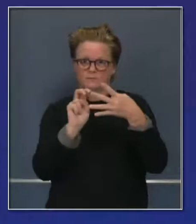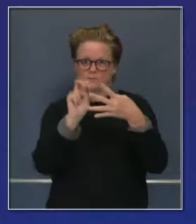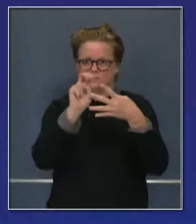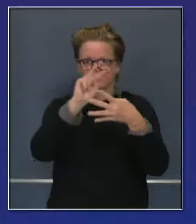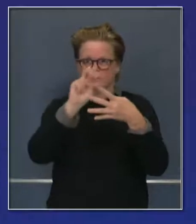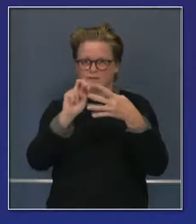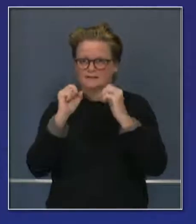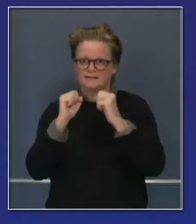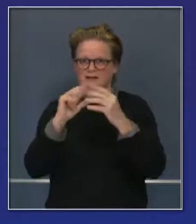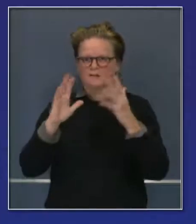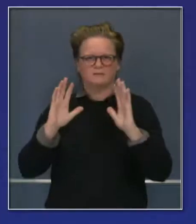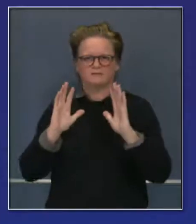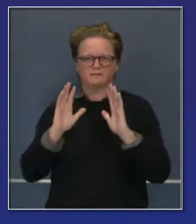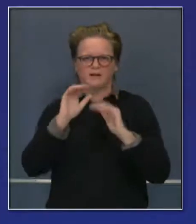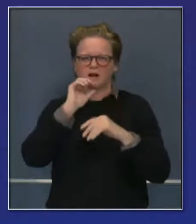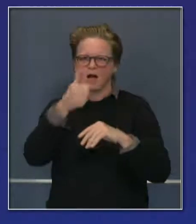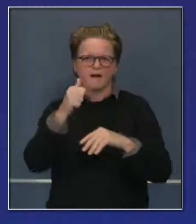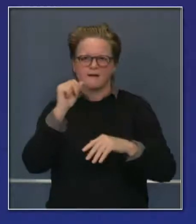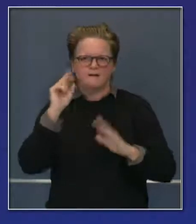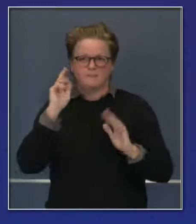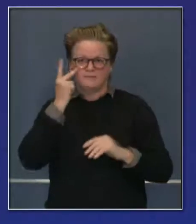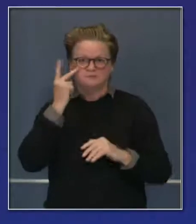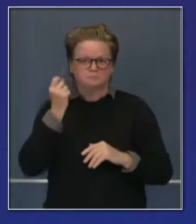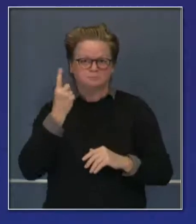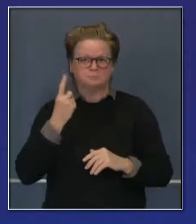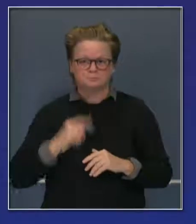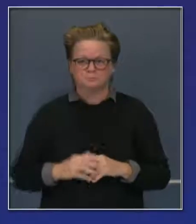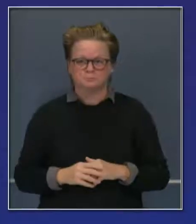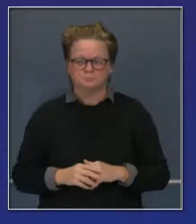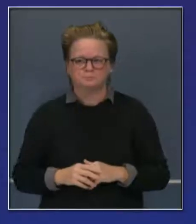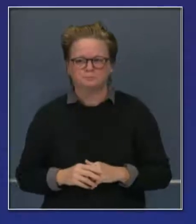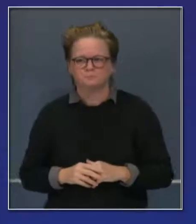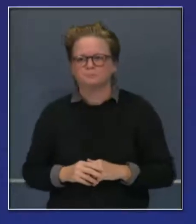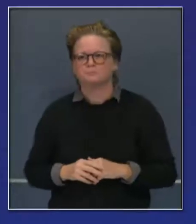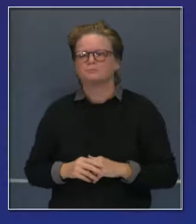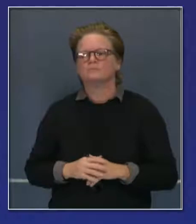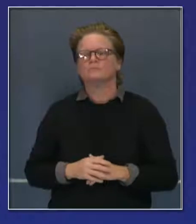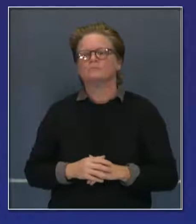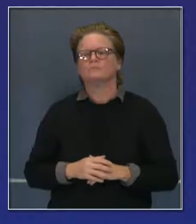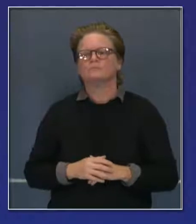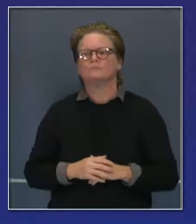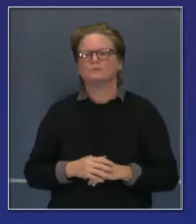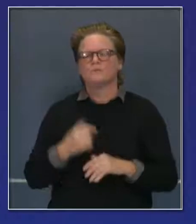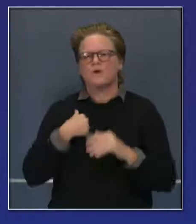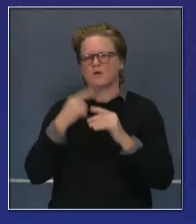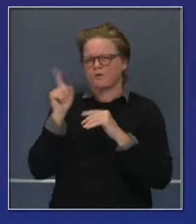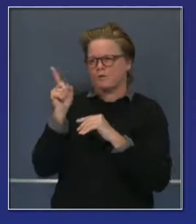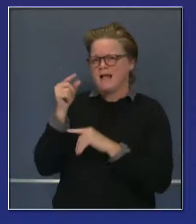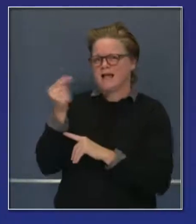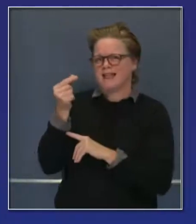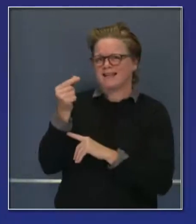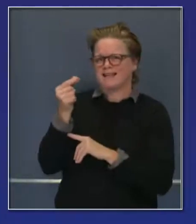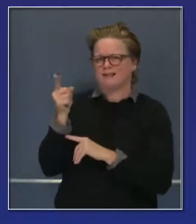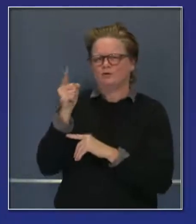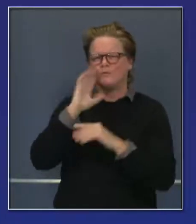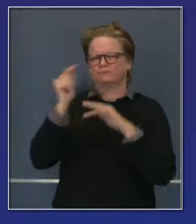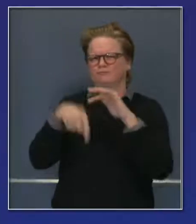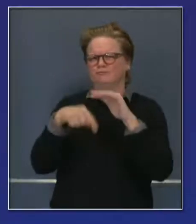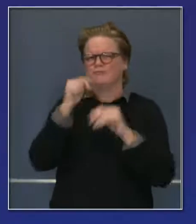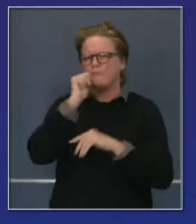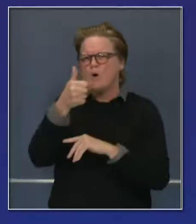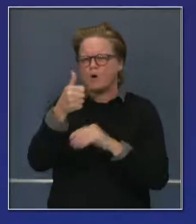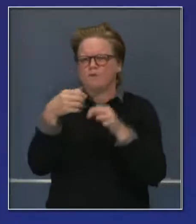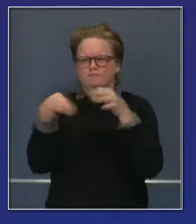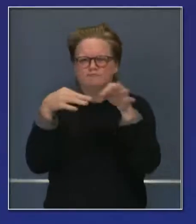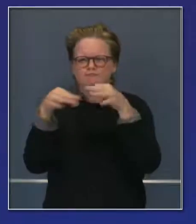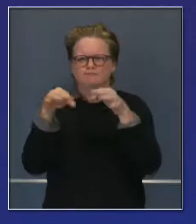is working as it was designed. More on that tomorrow, but you can get a sense here based on the current tiered status